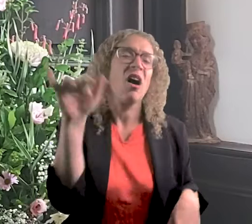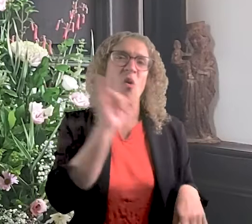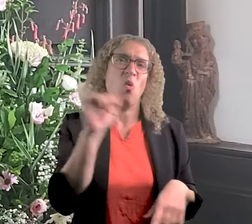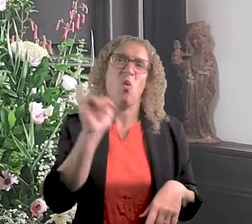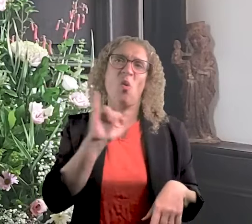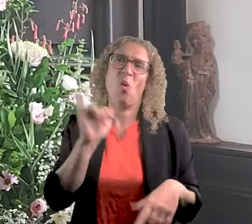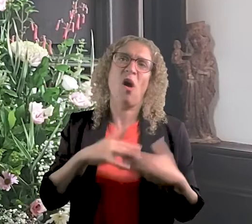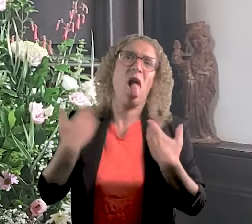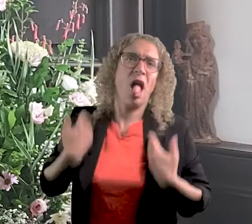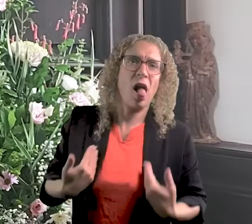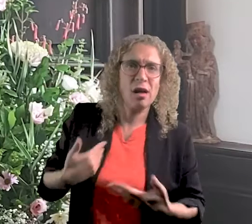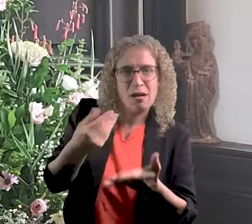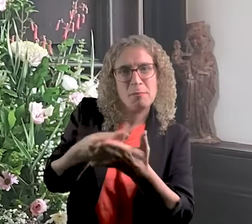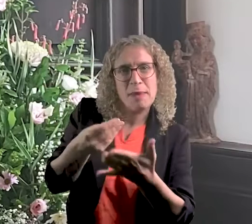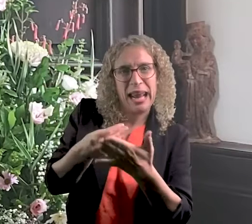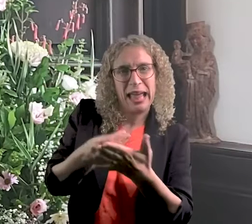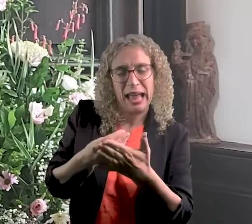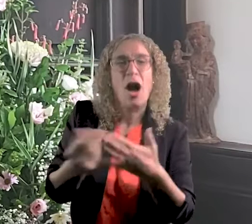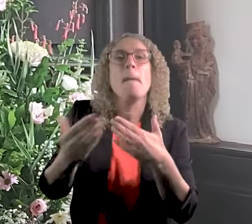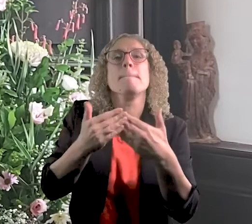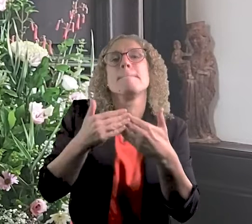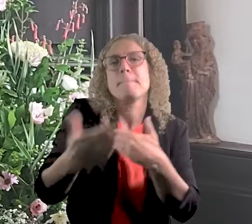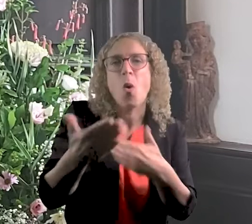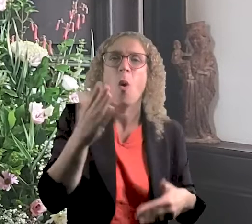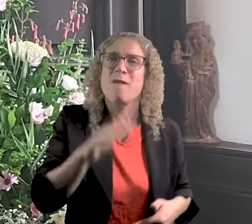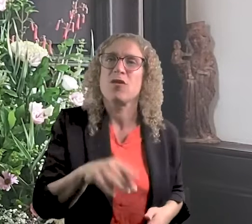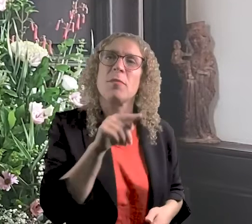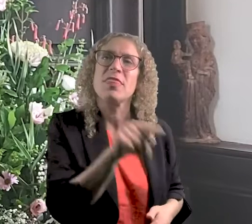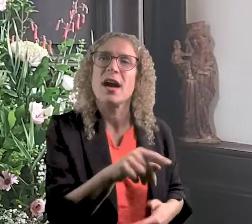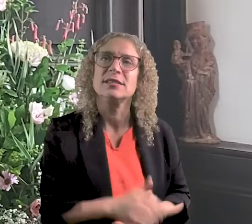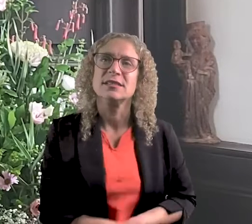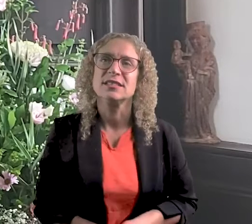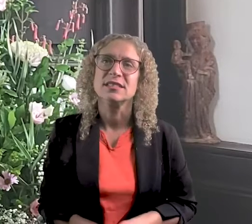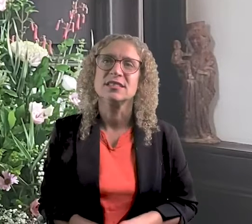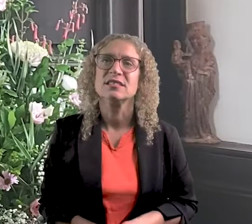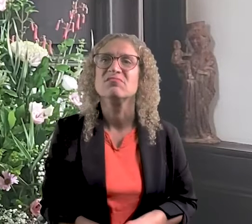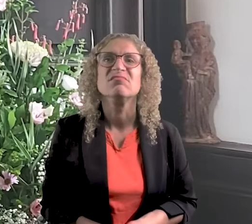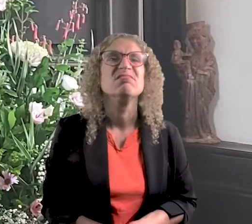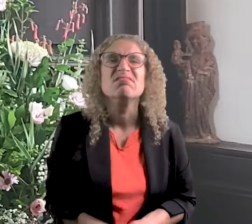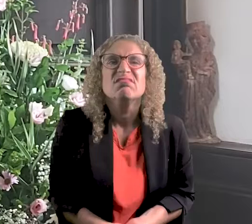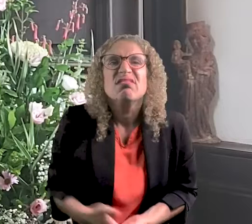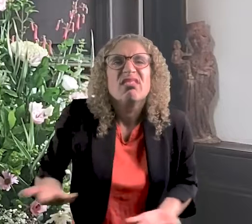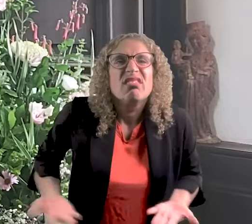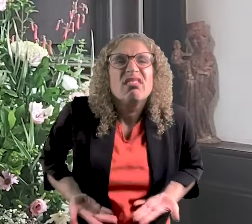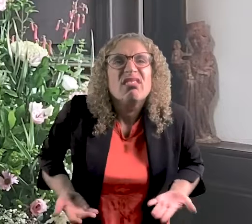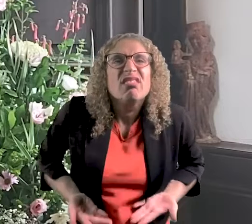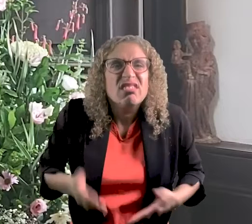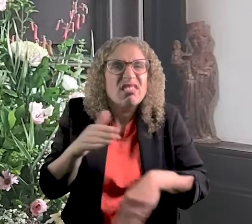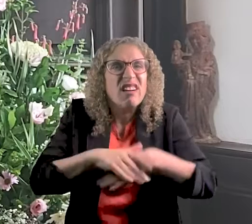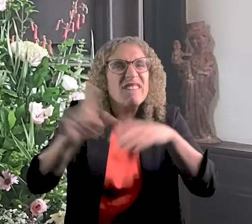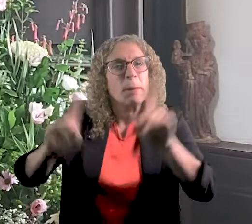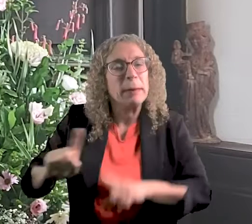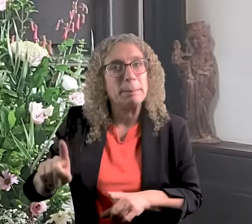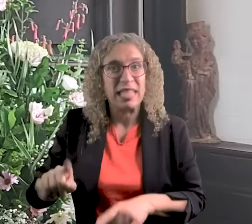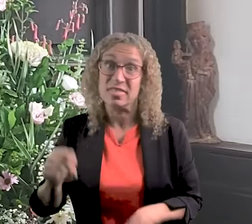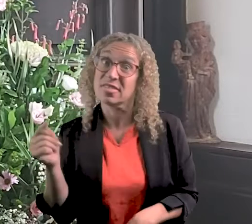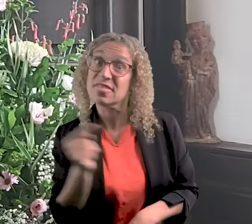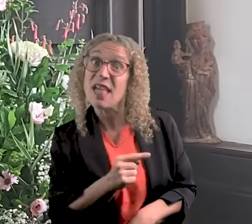in money and glitter if there's a way to make even more money off the back of it. And who cares about any of the